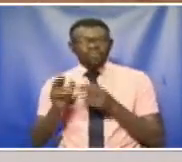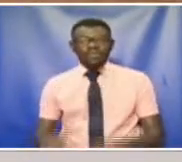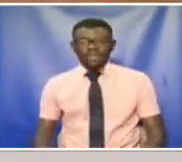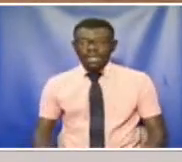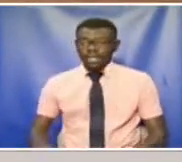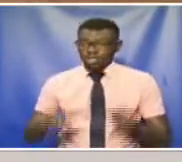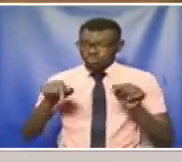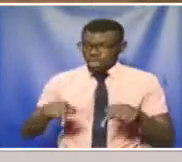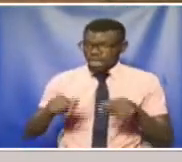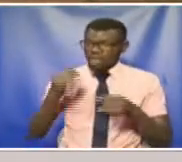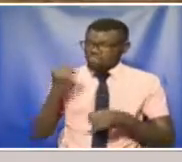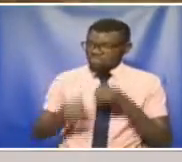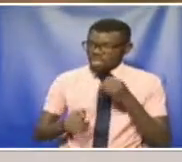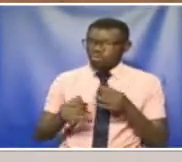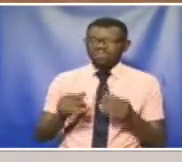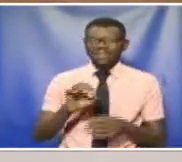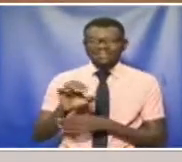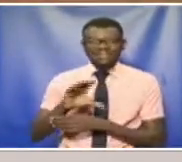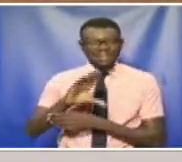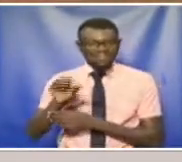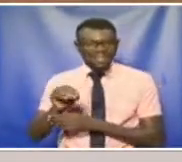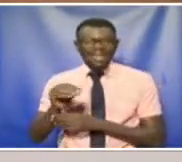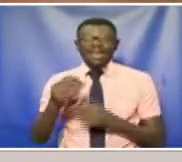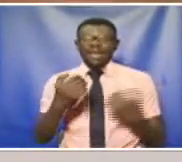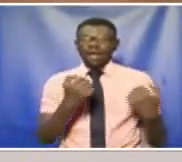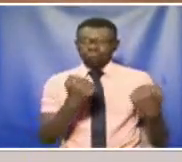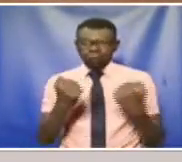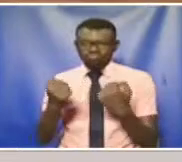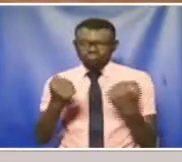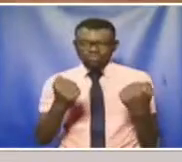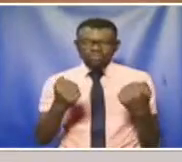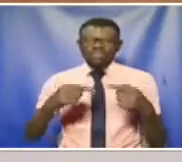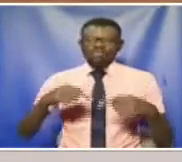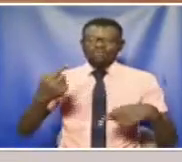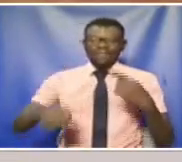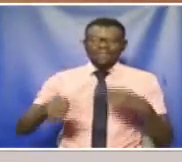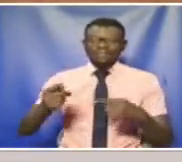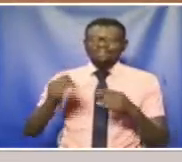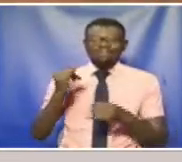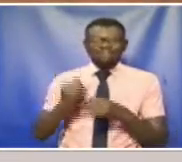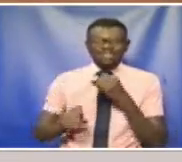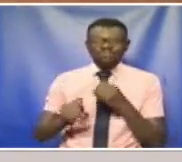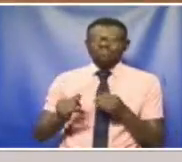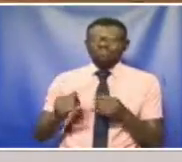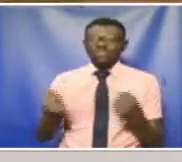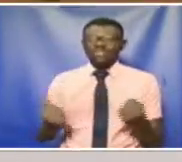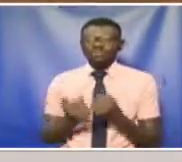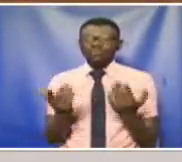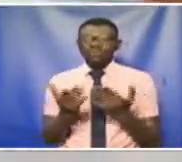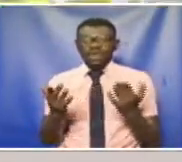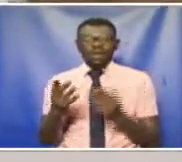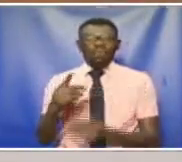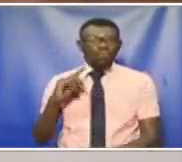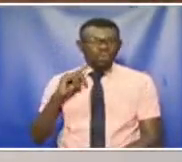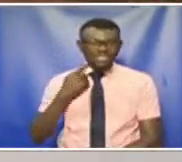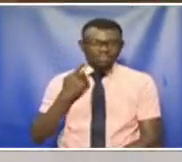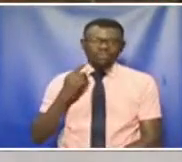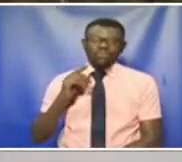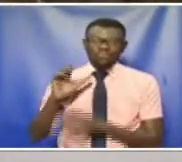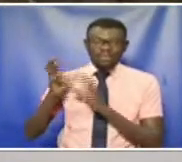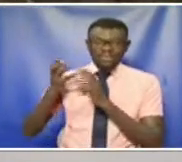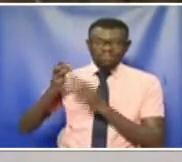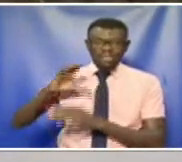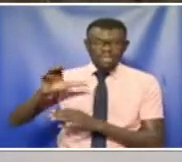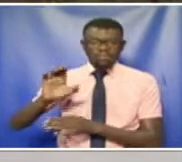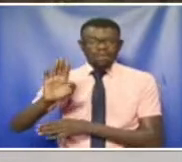of the classic as the East African Classic Safari came to a conclusion in Watamu, Kilifi County. Kenya's